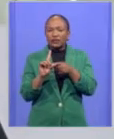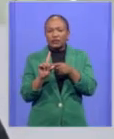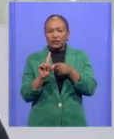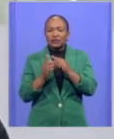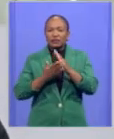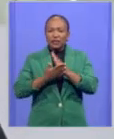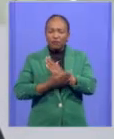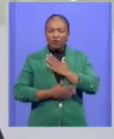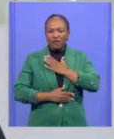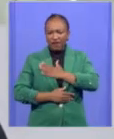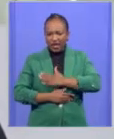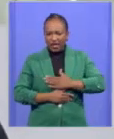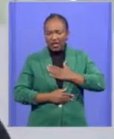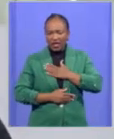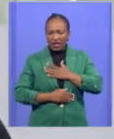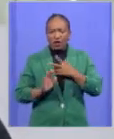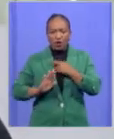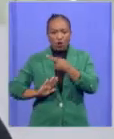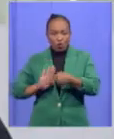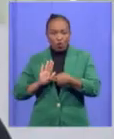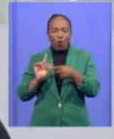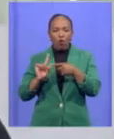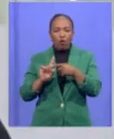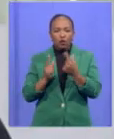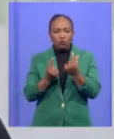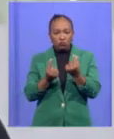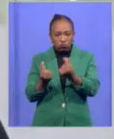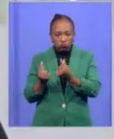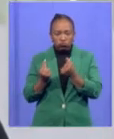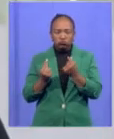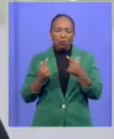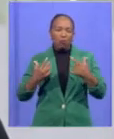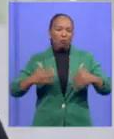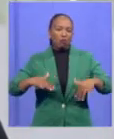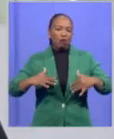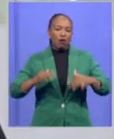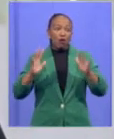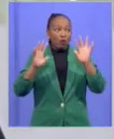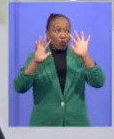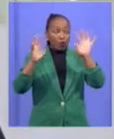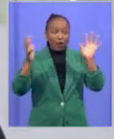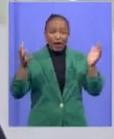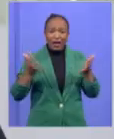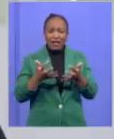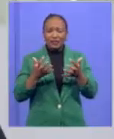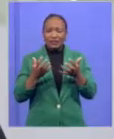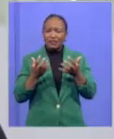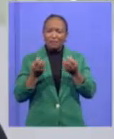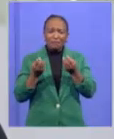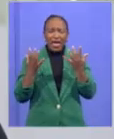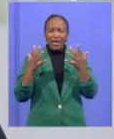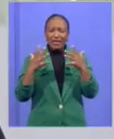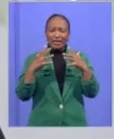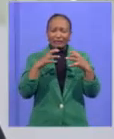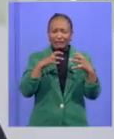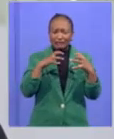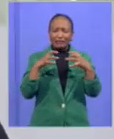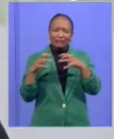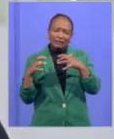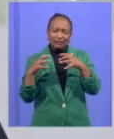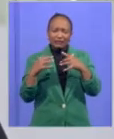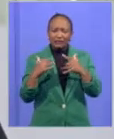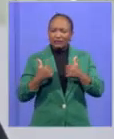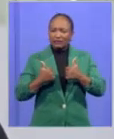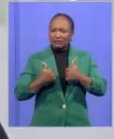needed to continue playing the role that he was playing because the world is going through a lot of turmoil right now. It's going through a